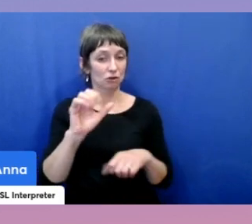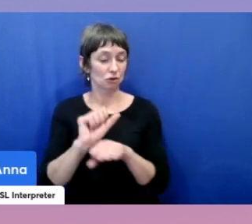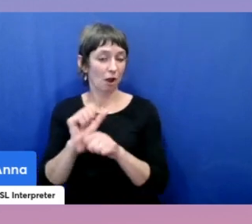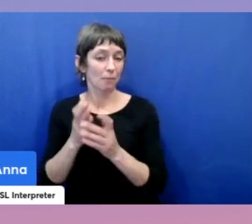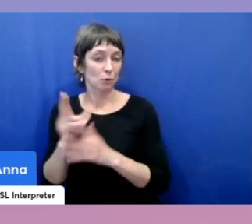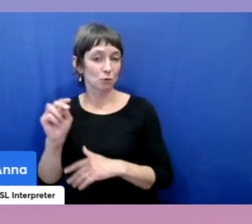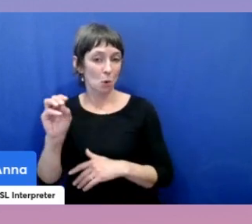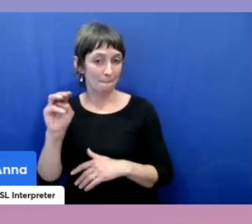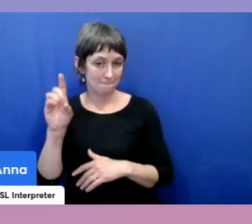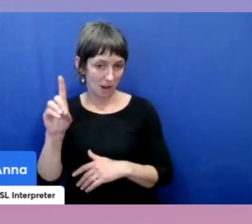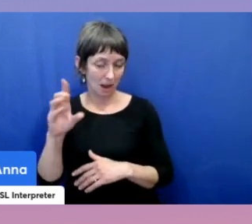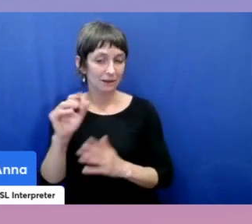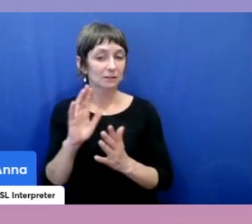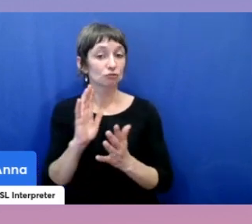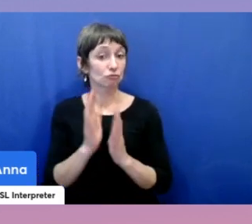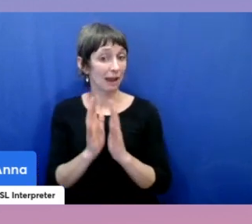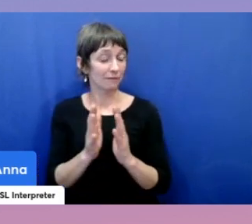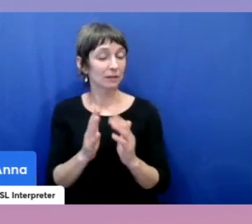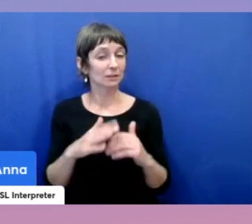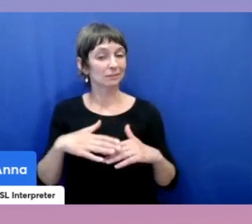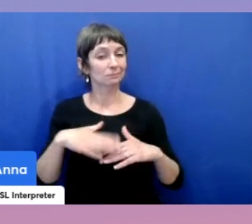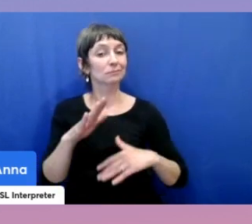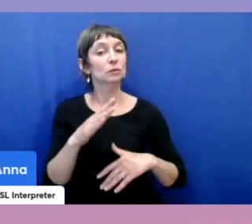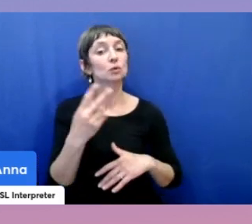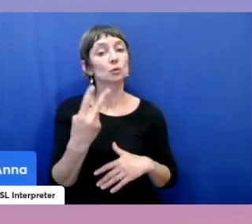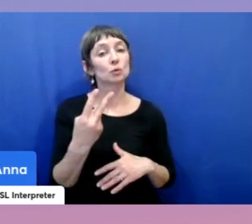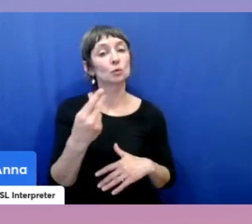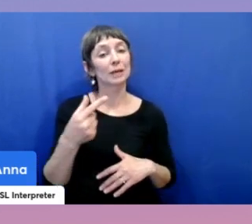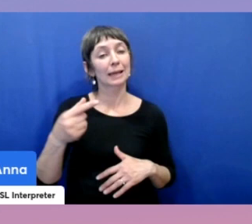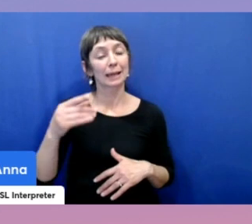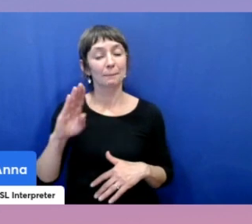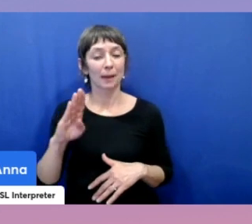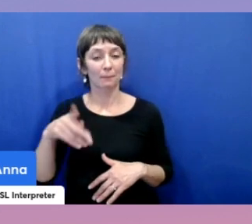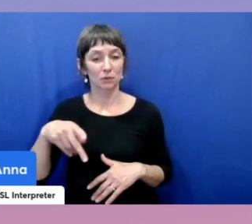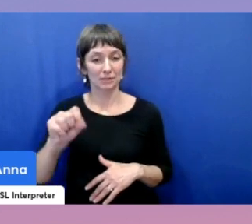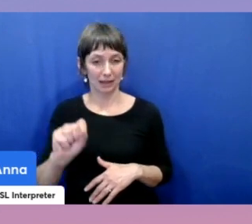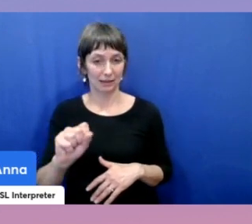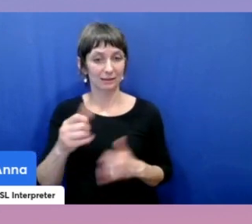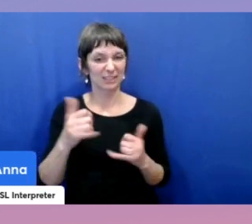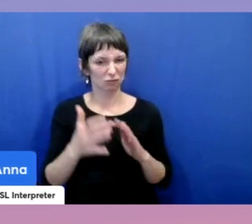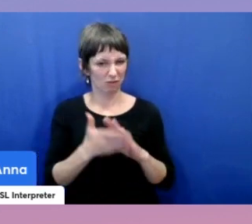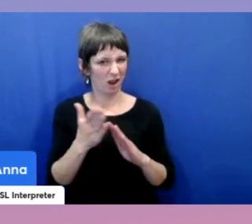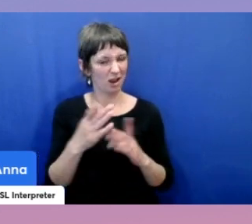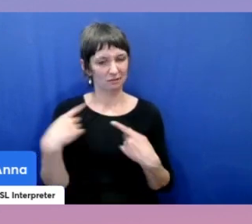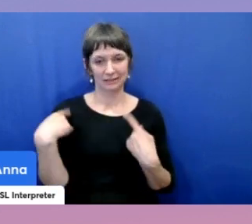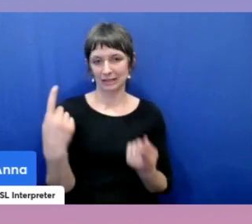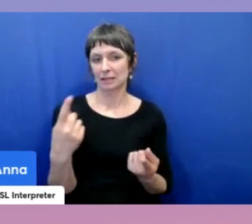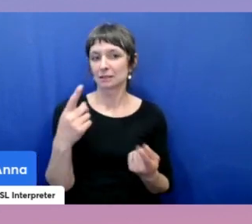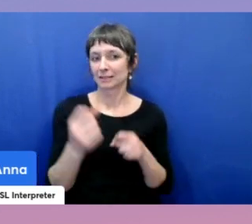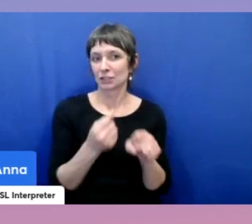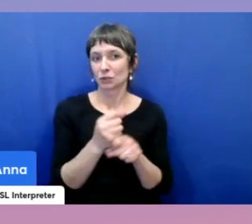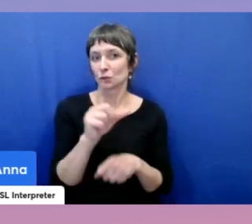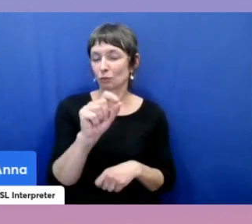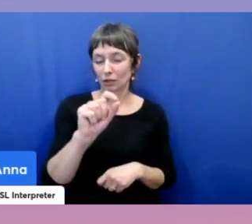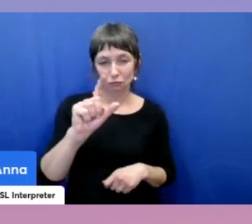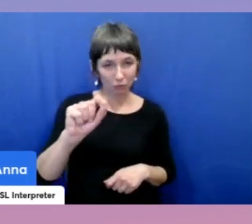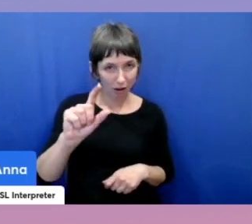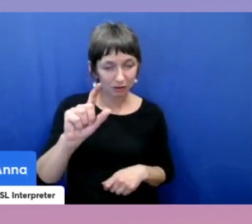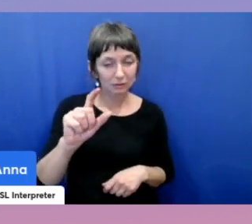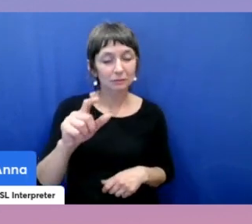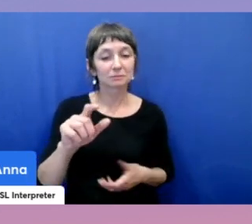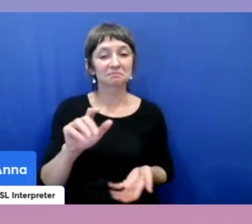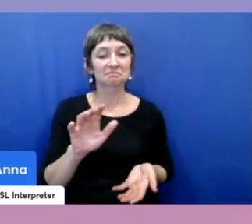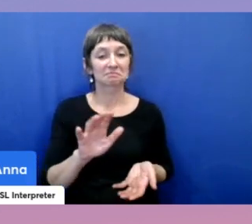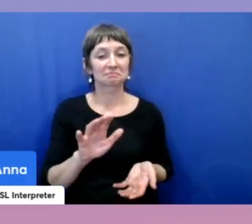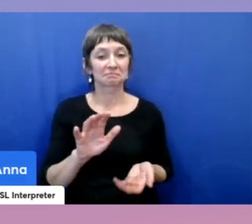and traffic is more than 2 GB per second. It's still running since 2020 with around 3